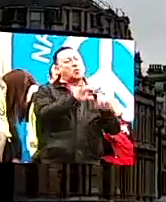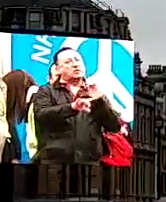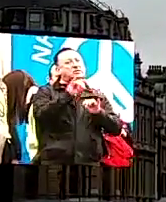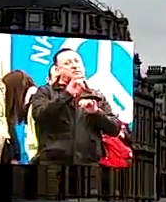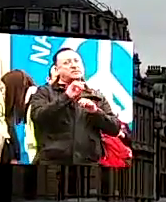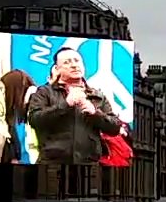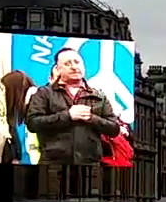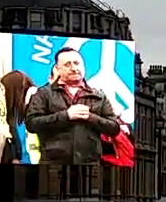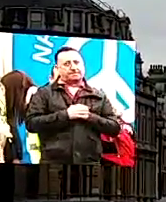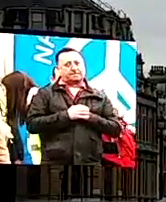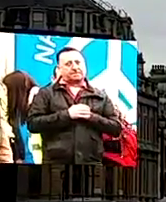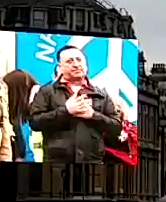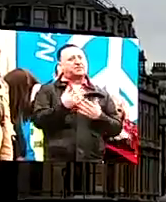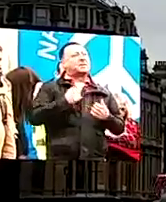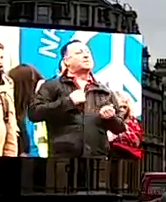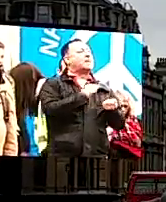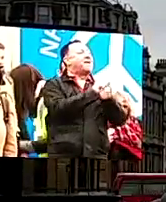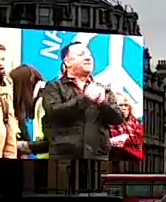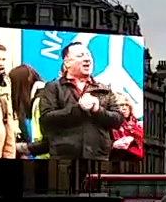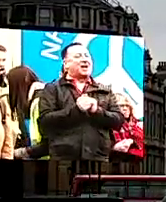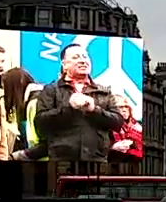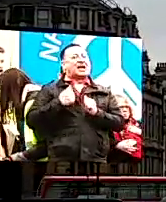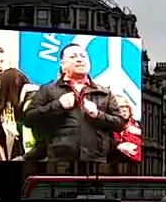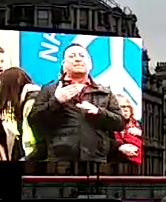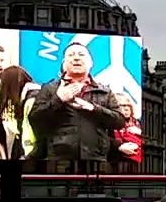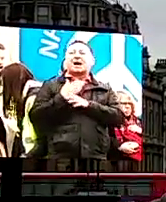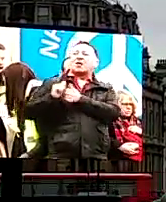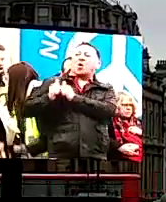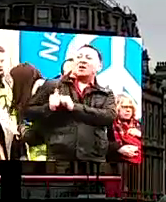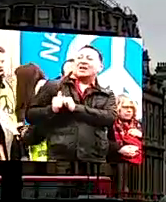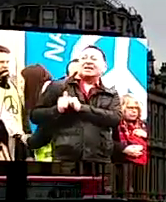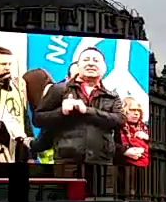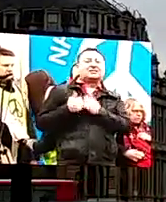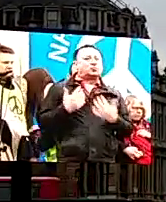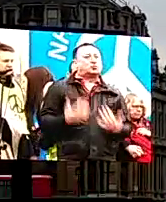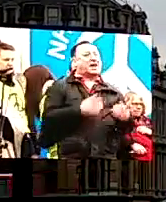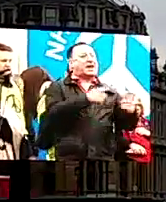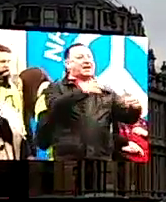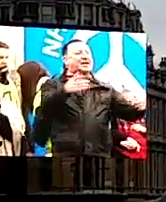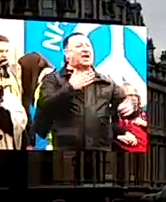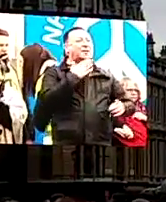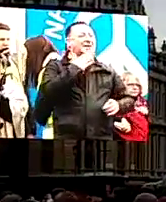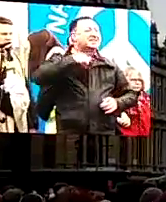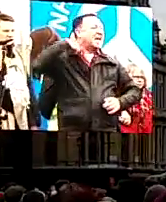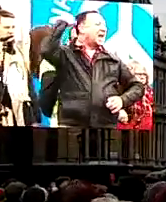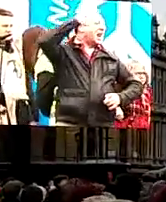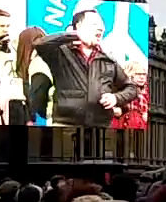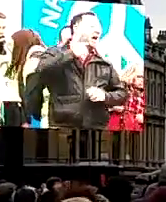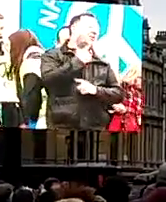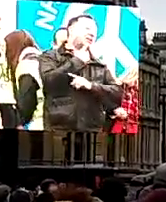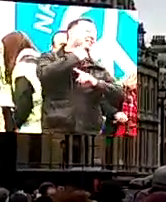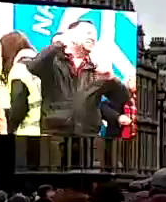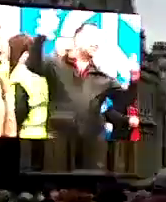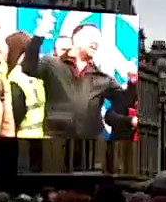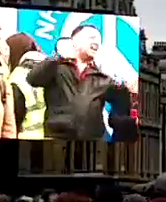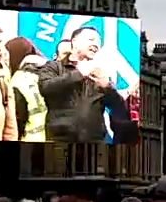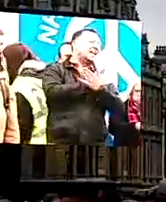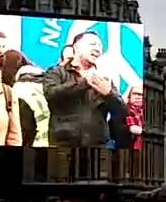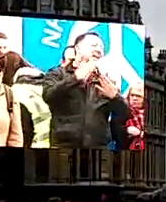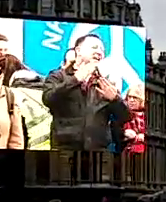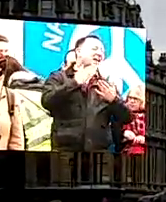choices. Friends and colleagues who are here today, say it loud and say it